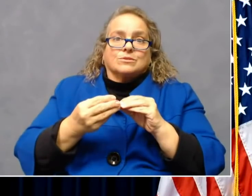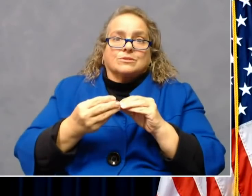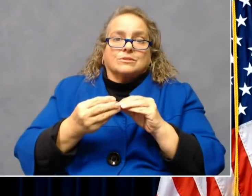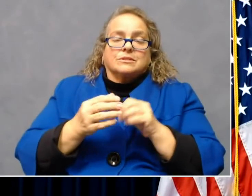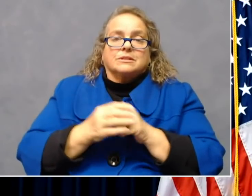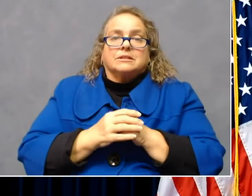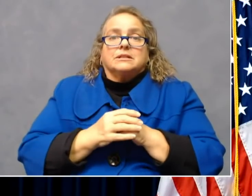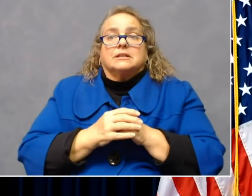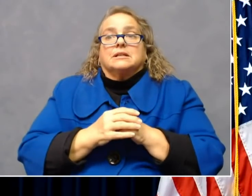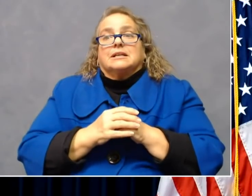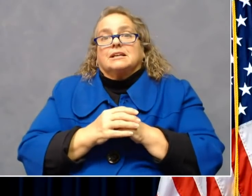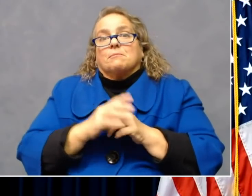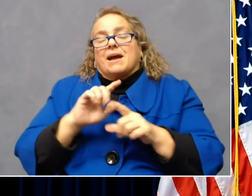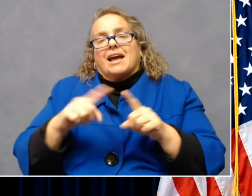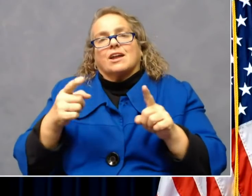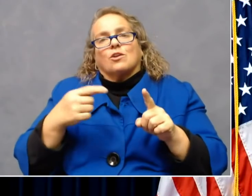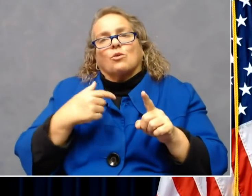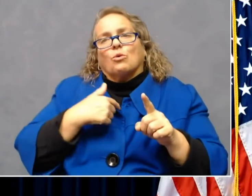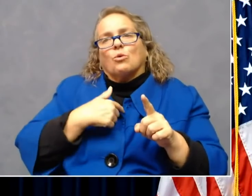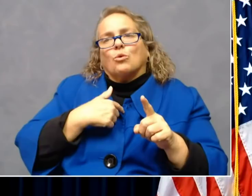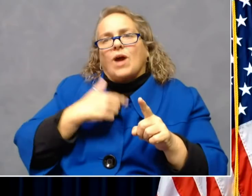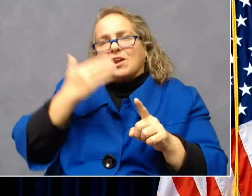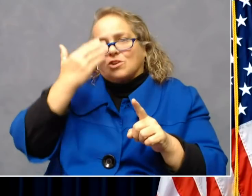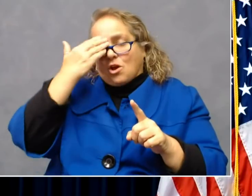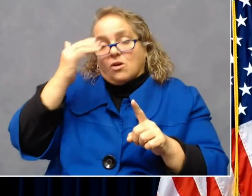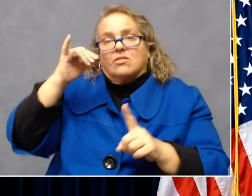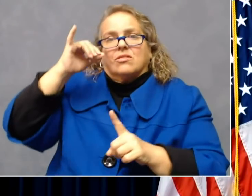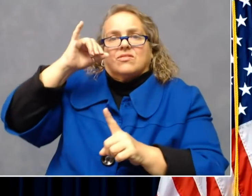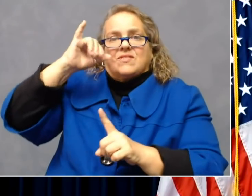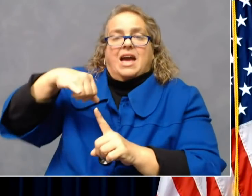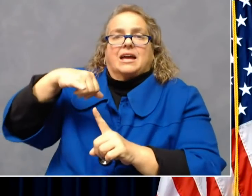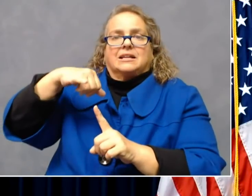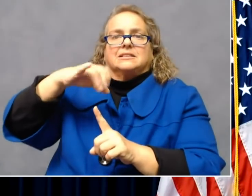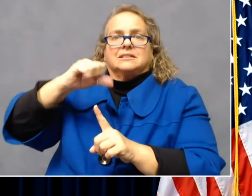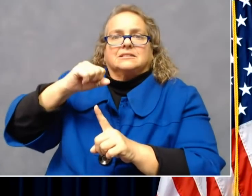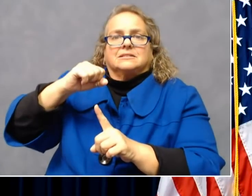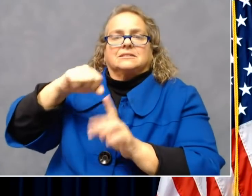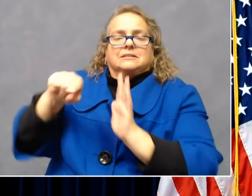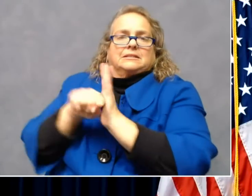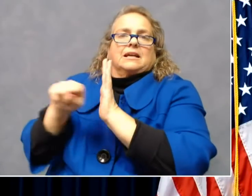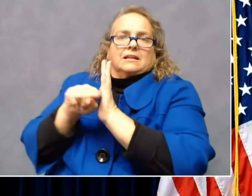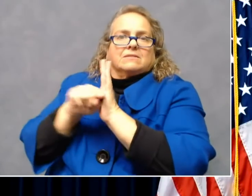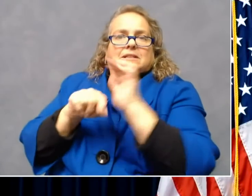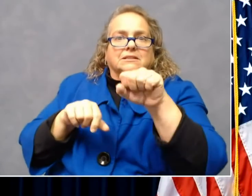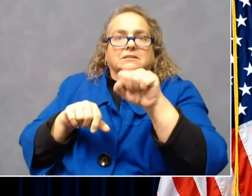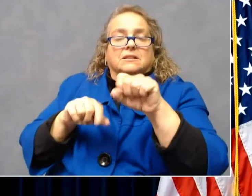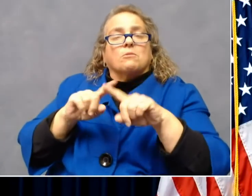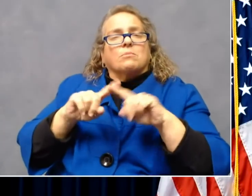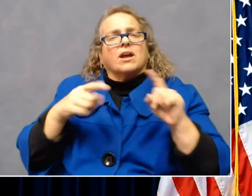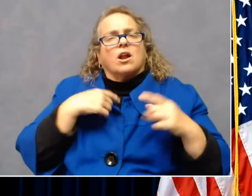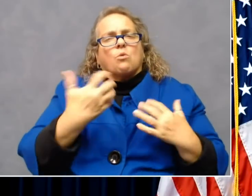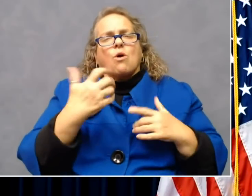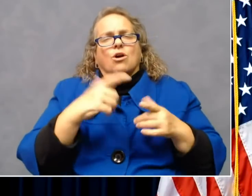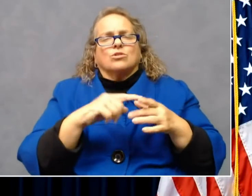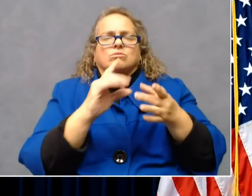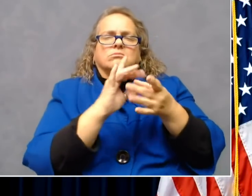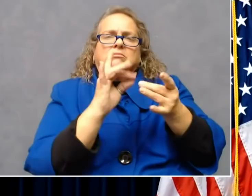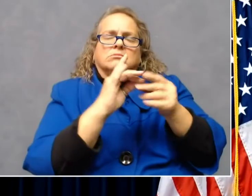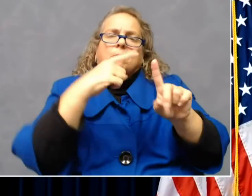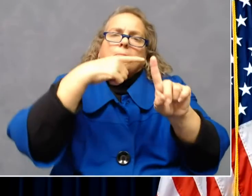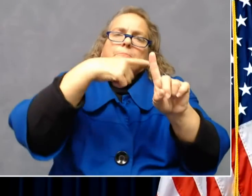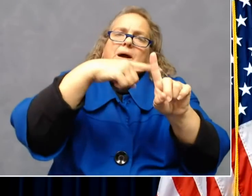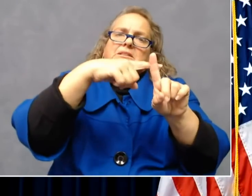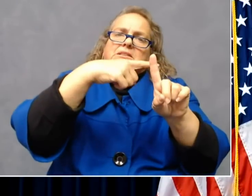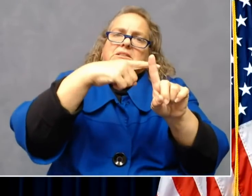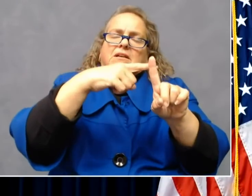don't talk about enough is how the vast majority of people are doing it right, are working really hard, are wearing